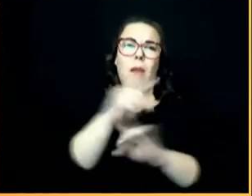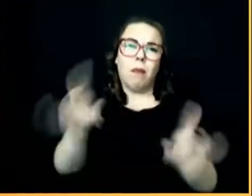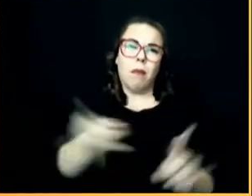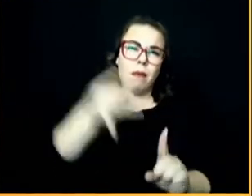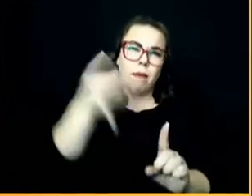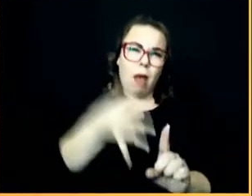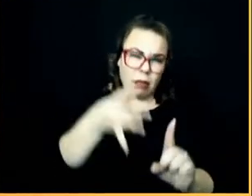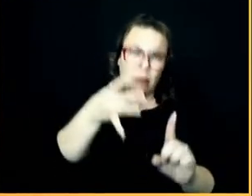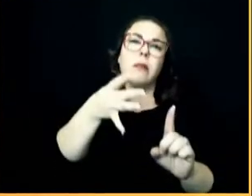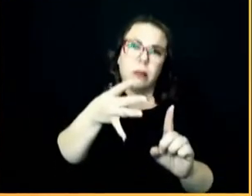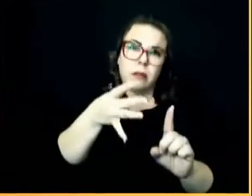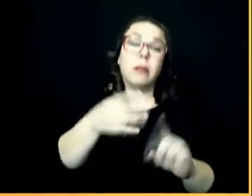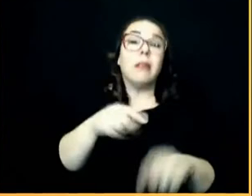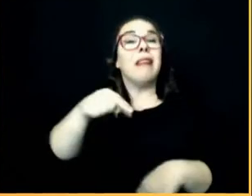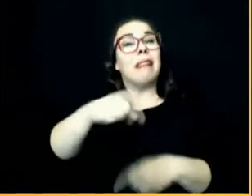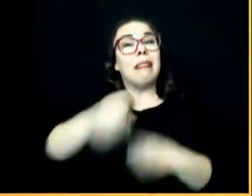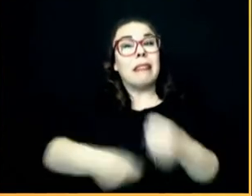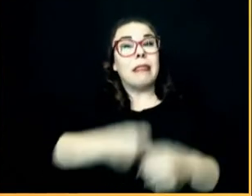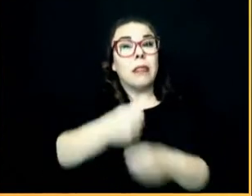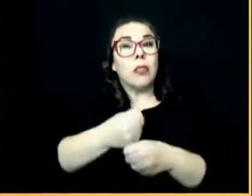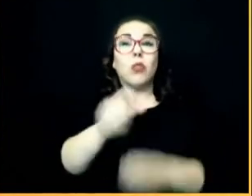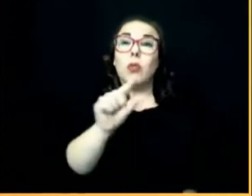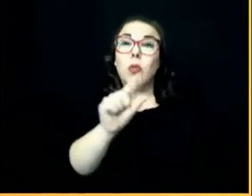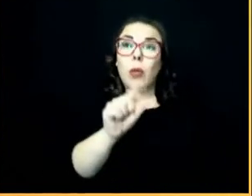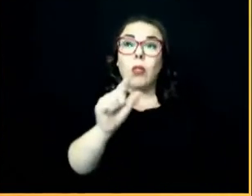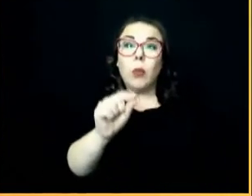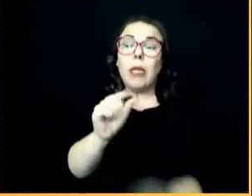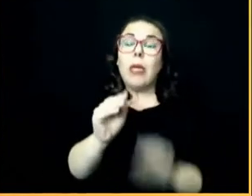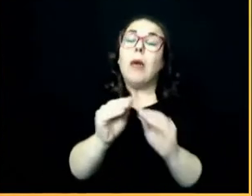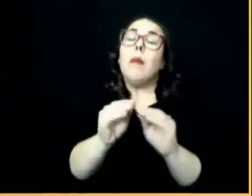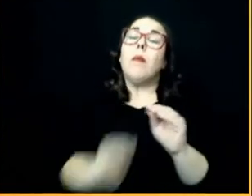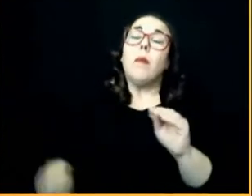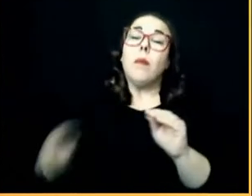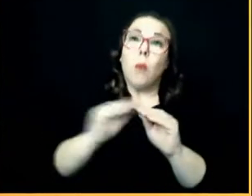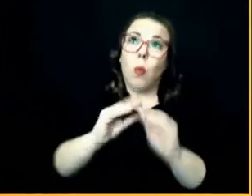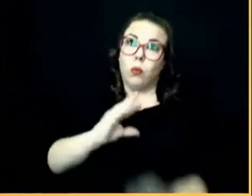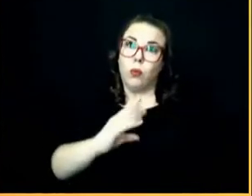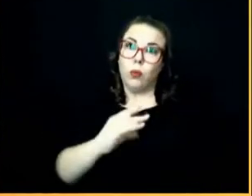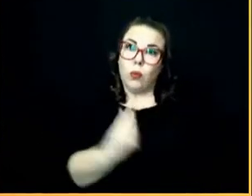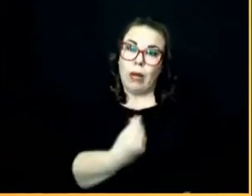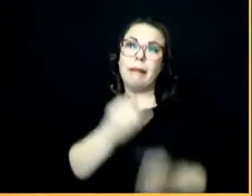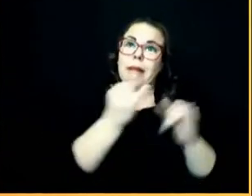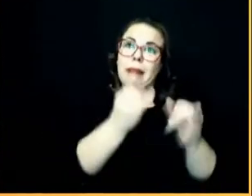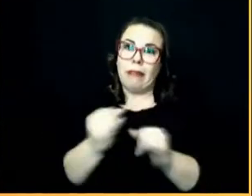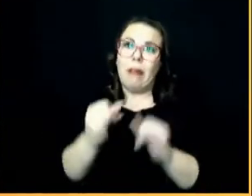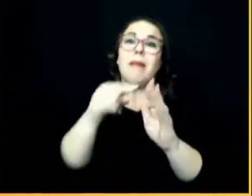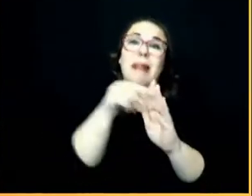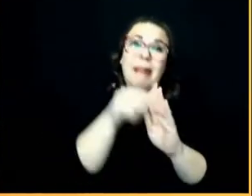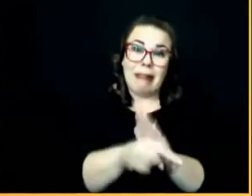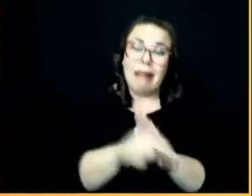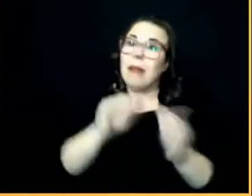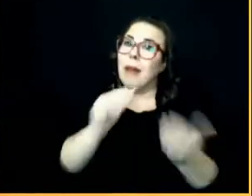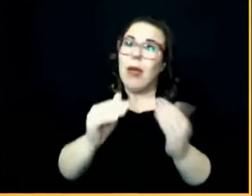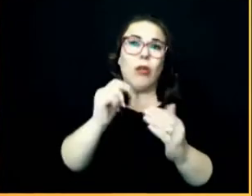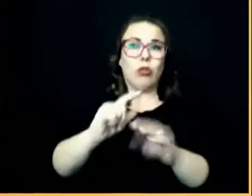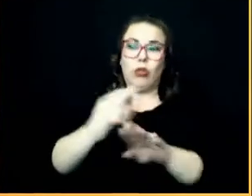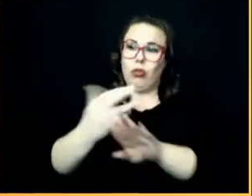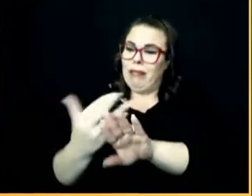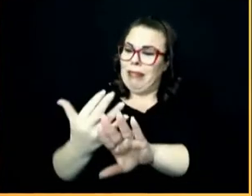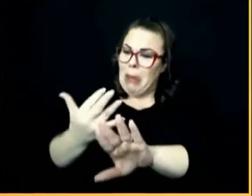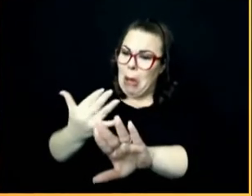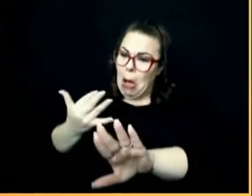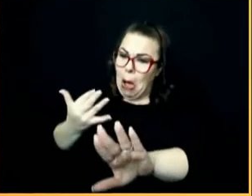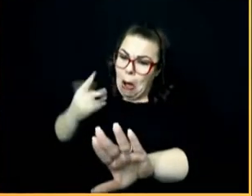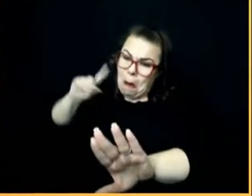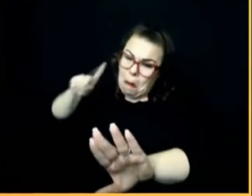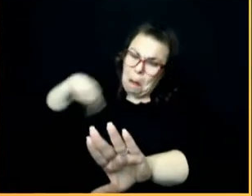the year in which more trans people have been murdered than any other year on record. Here to help us unpack these